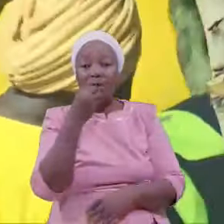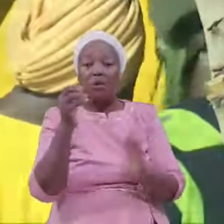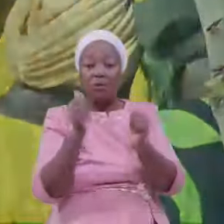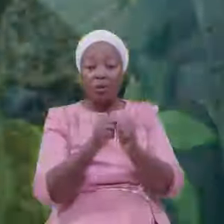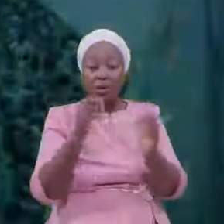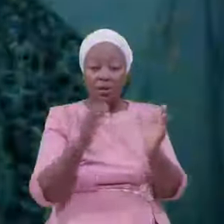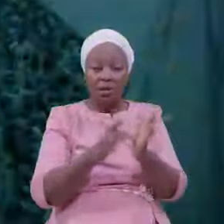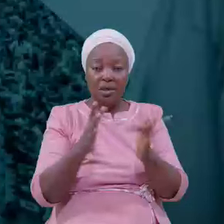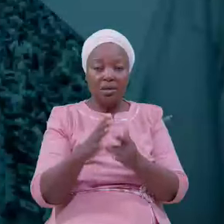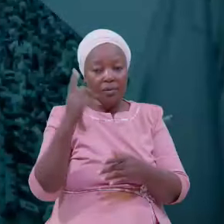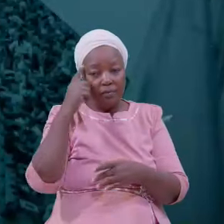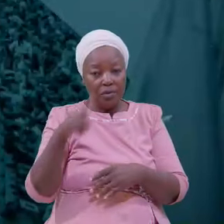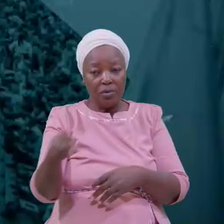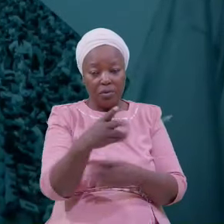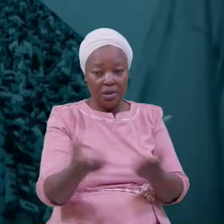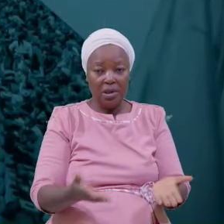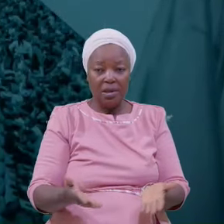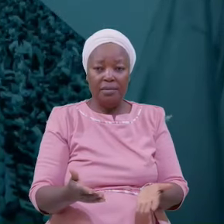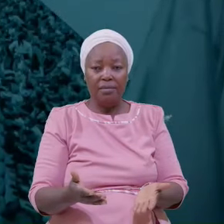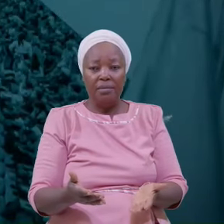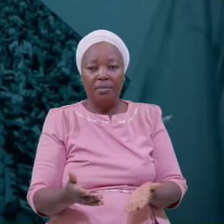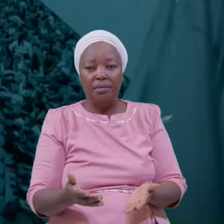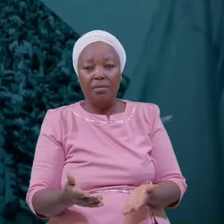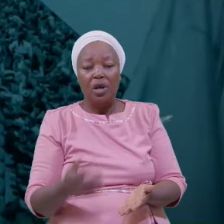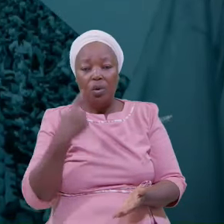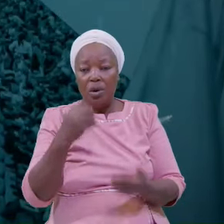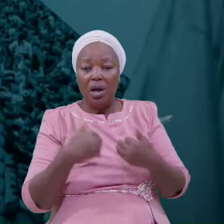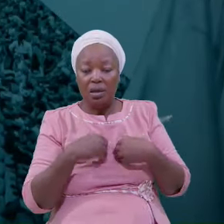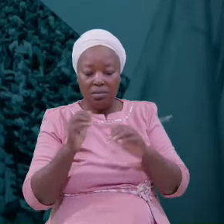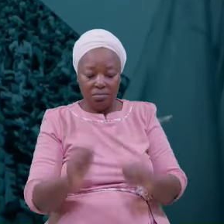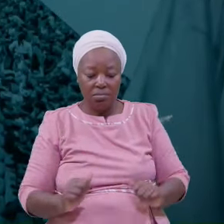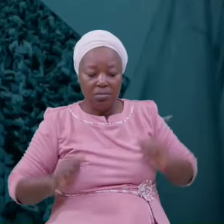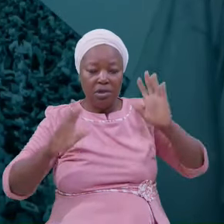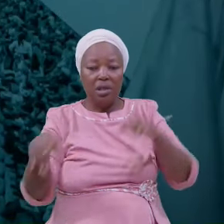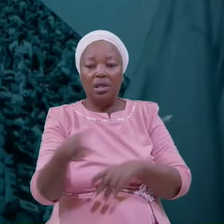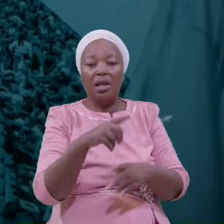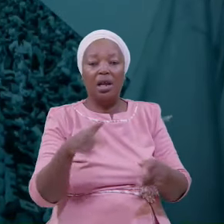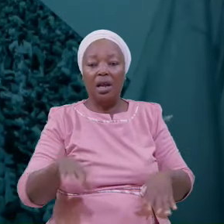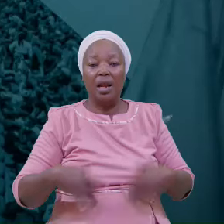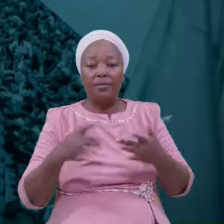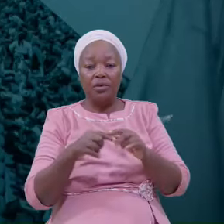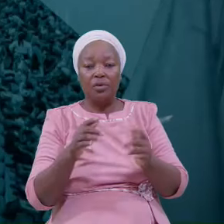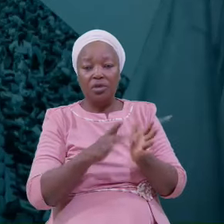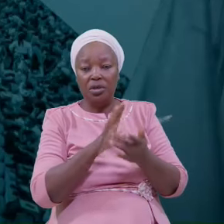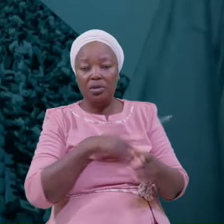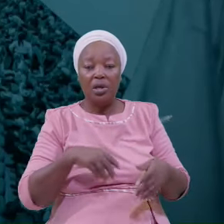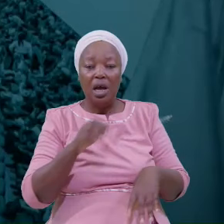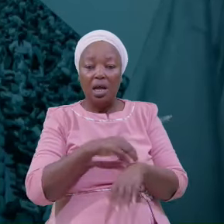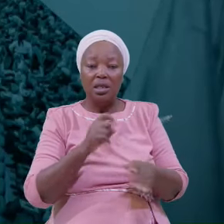here, who have given their lives to Jesus during this program, during this